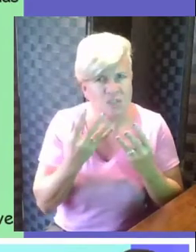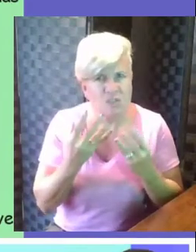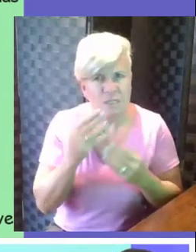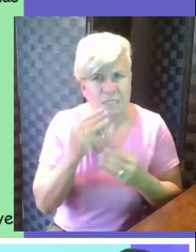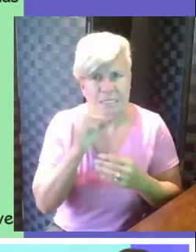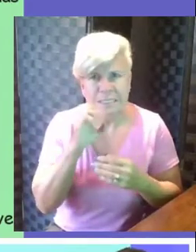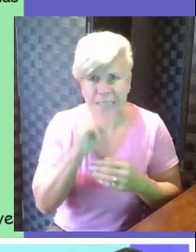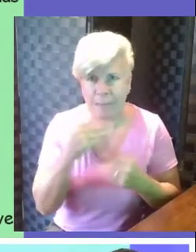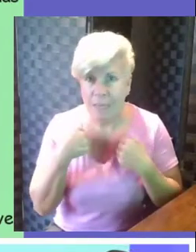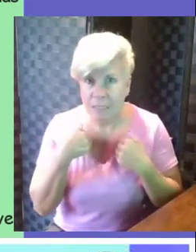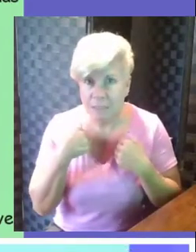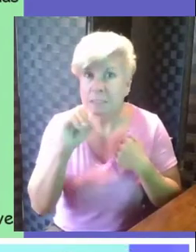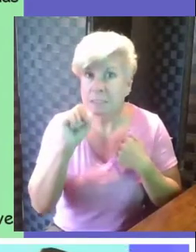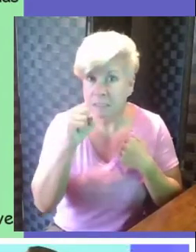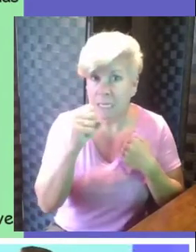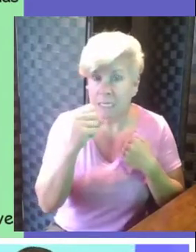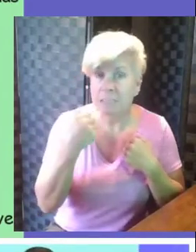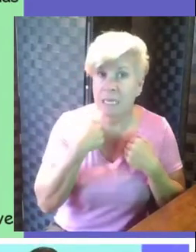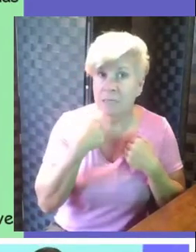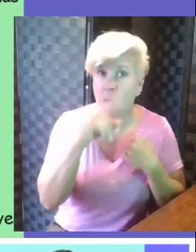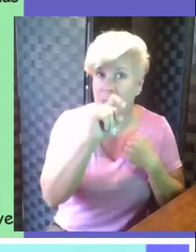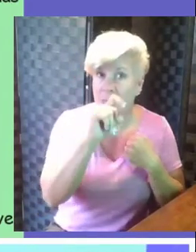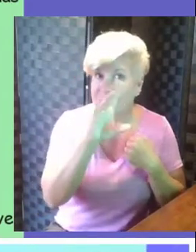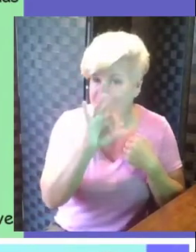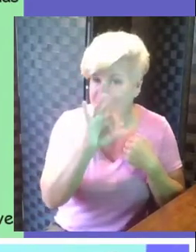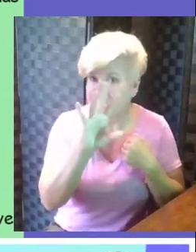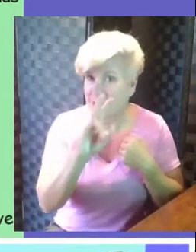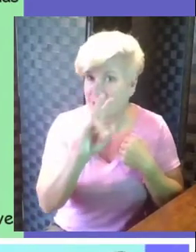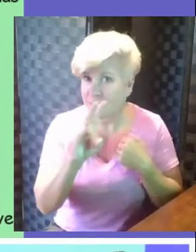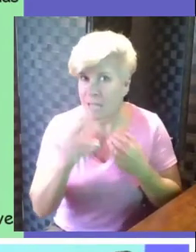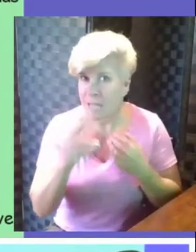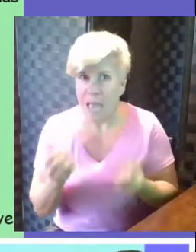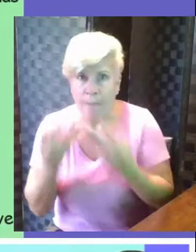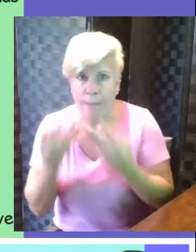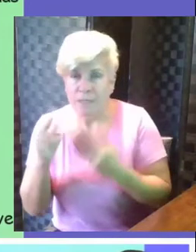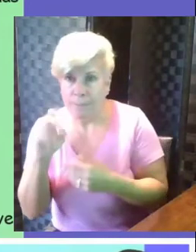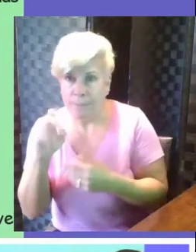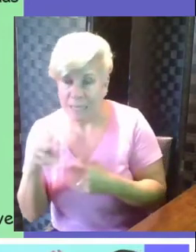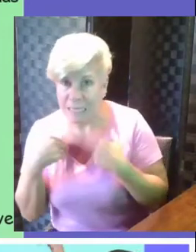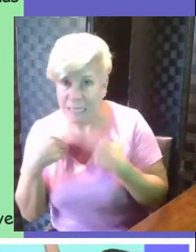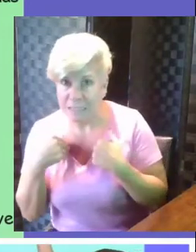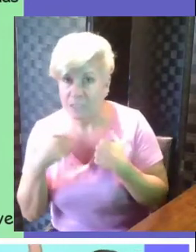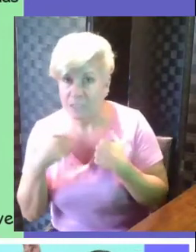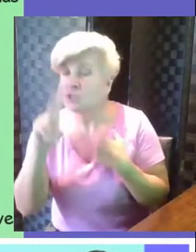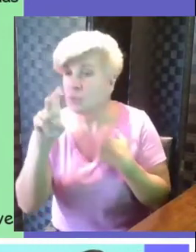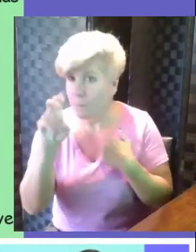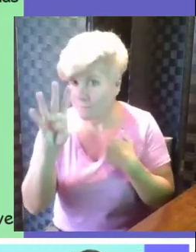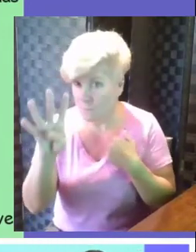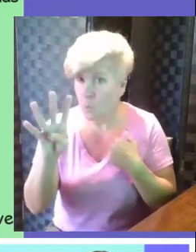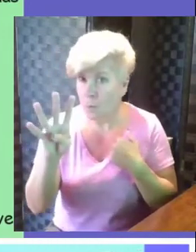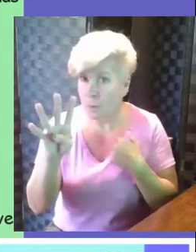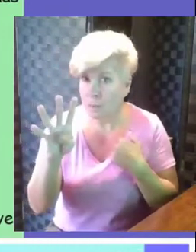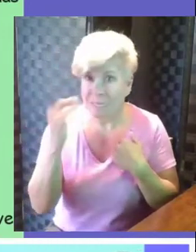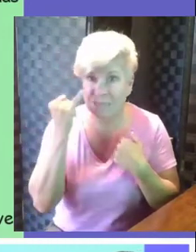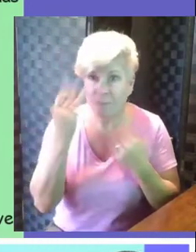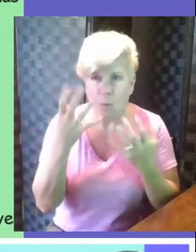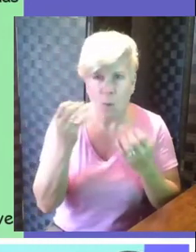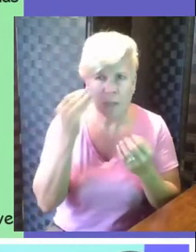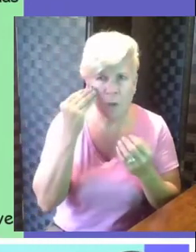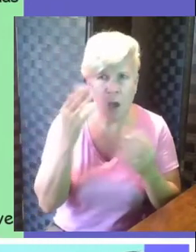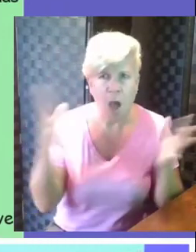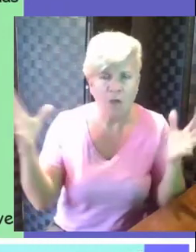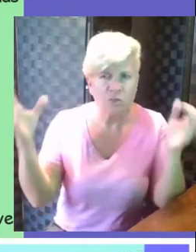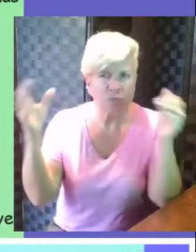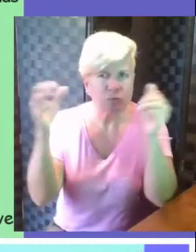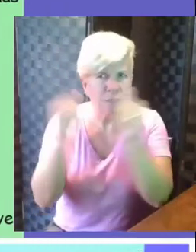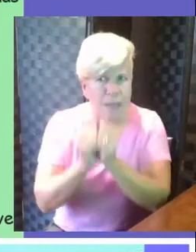has? Yeah, he has $197. Do you know how much Mike has? Perfect, 204. So if I want to know how much they